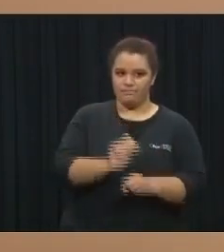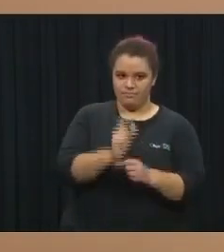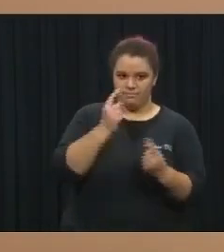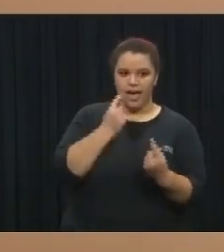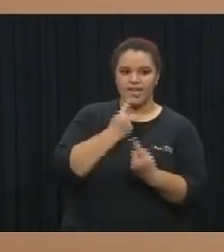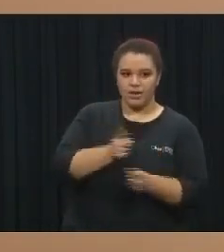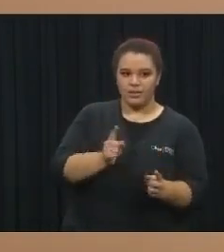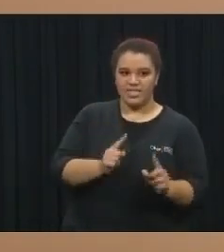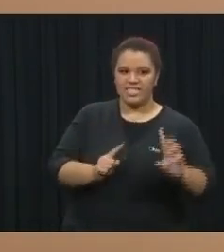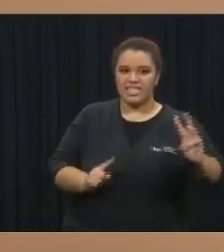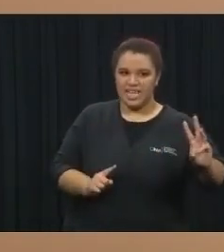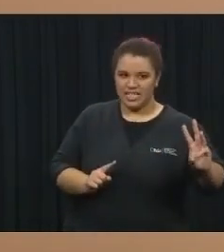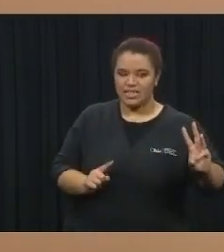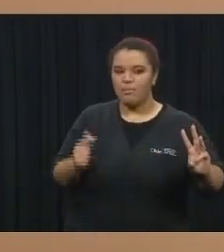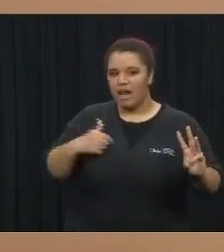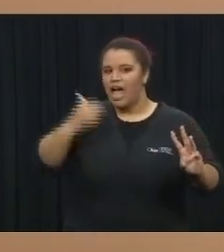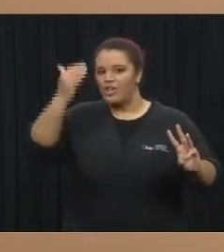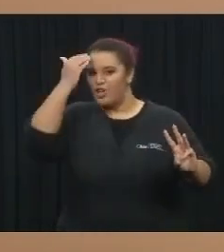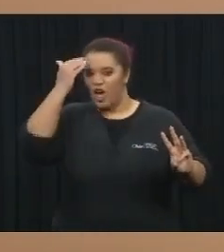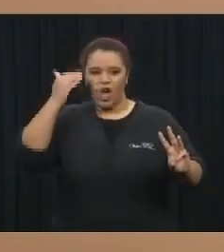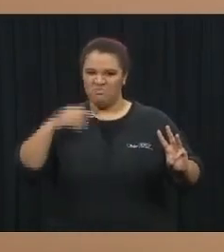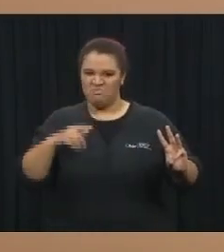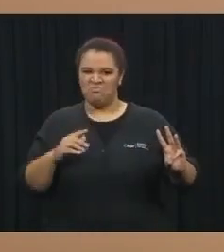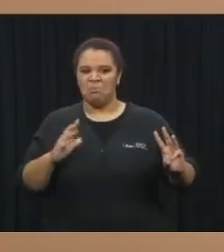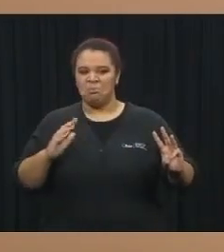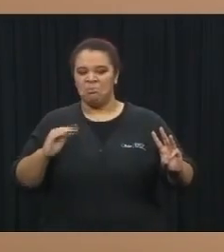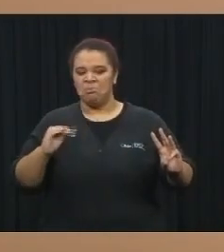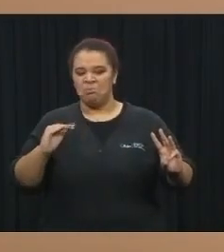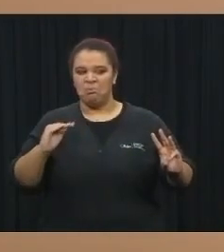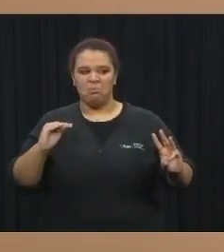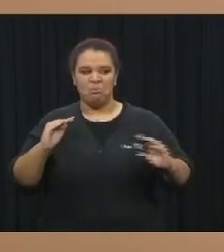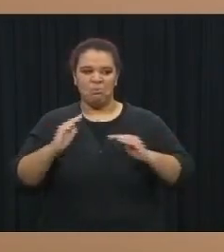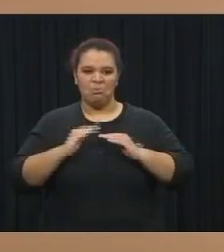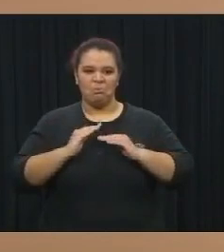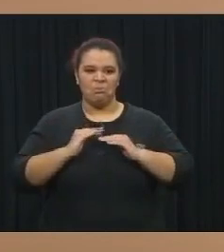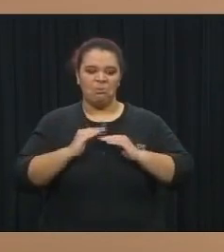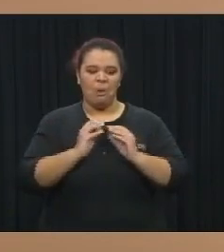these are times that are just as hard as you have described. I think,